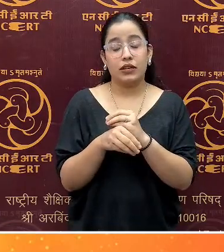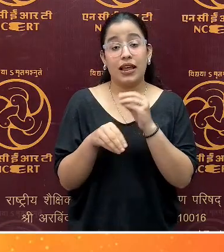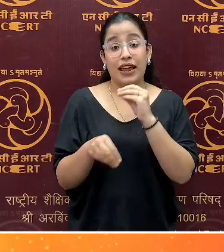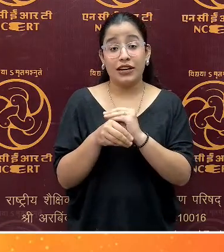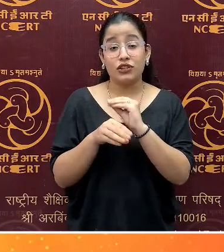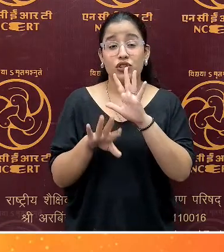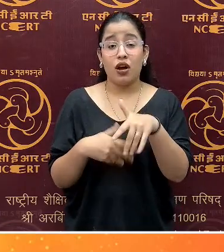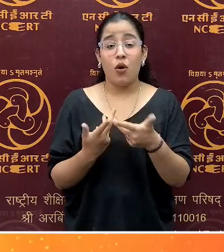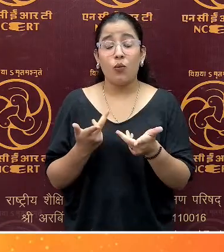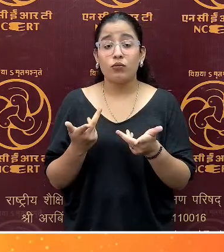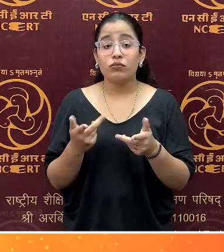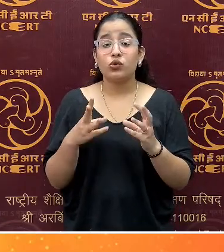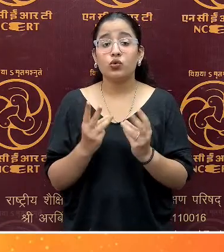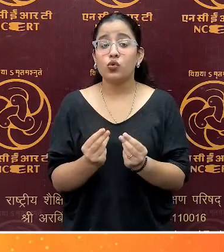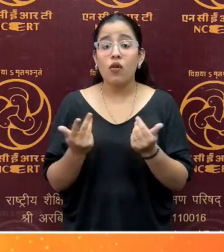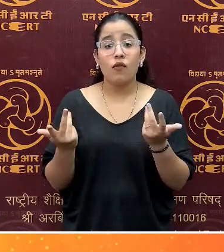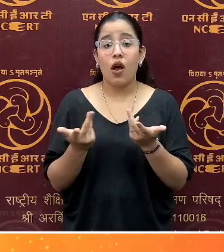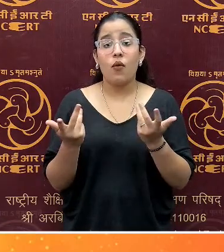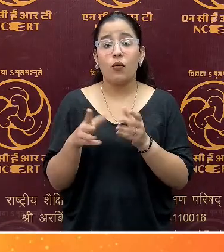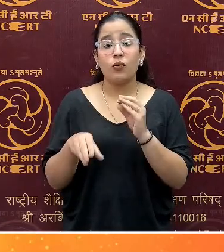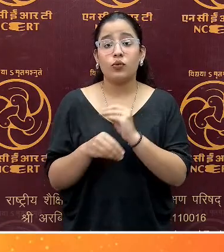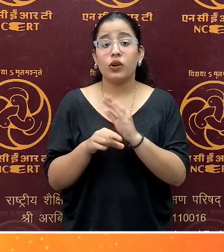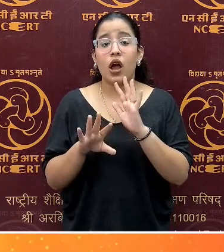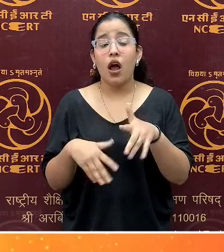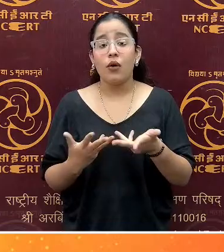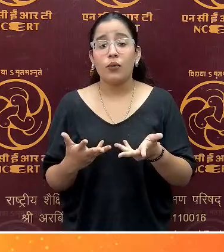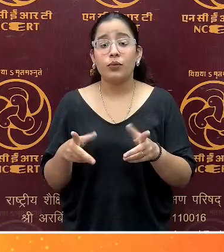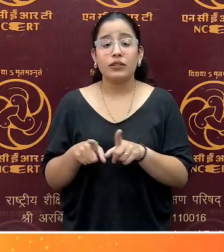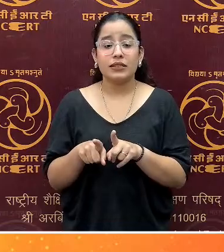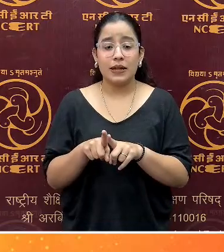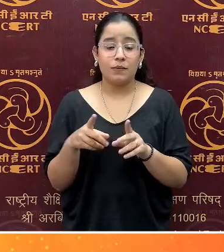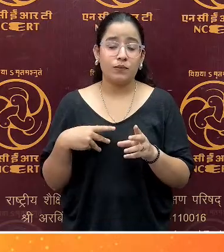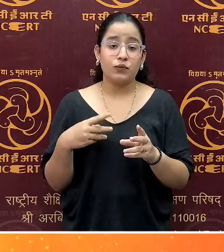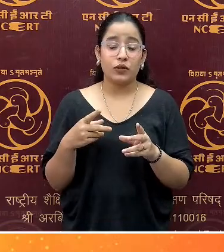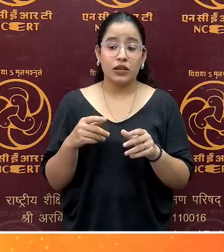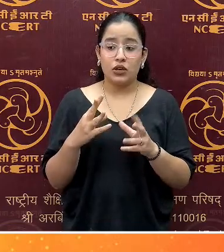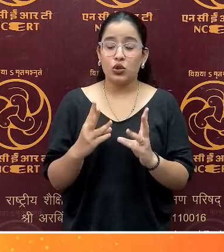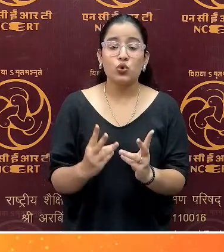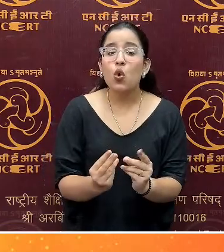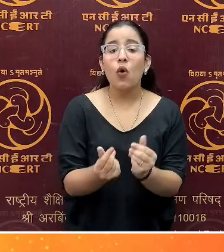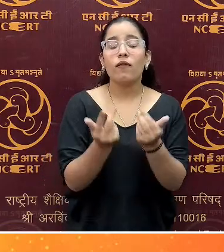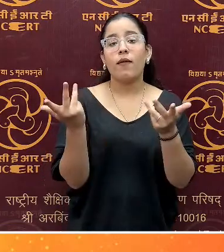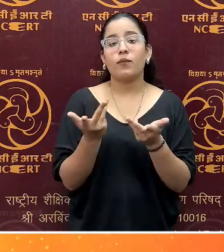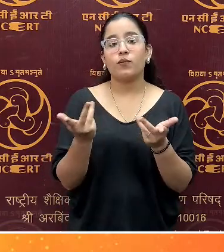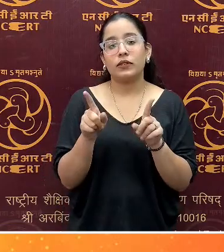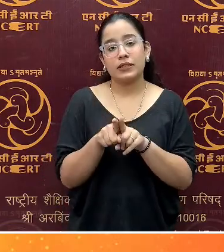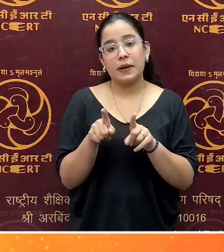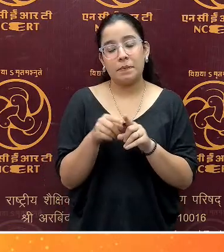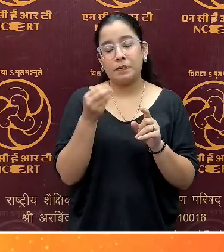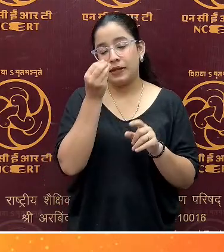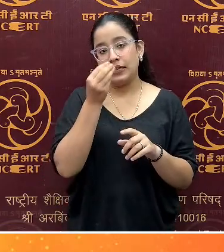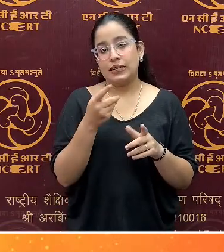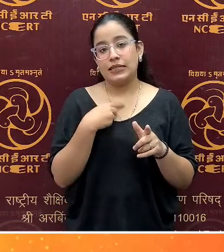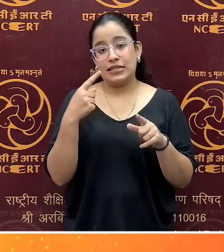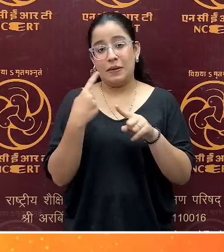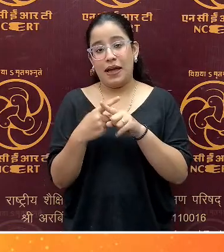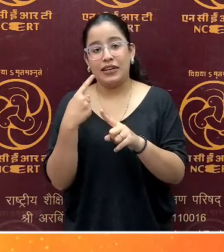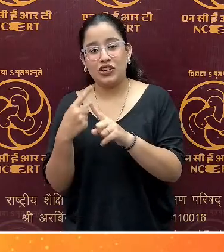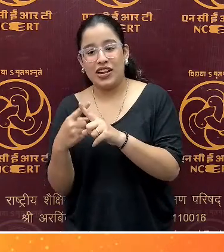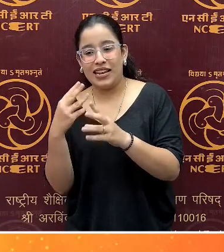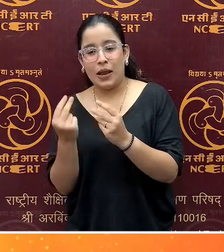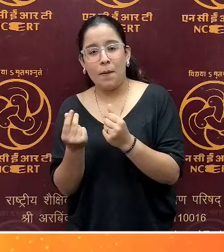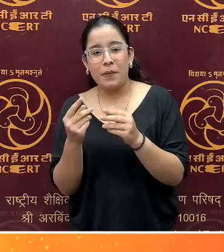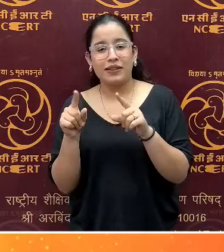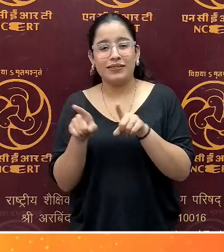did we take up? How are we combining? How are we taking up the algebra? That is, operation of these vectors are not like the ordinary